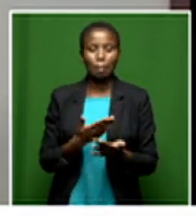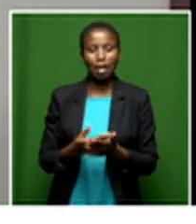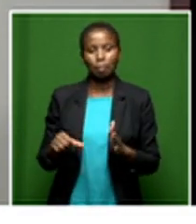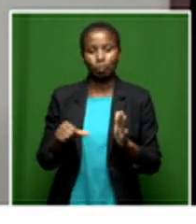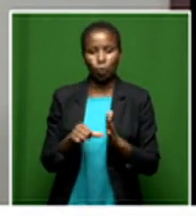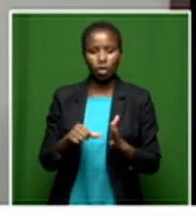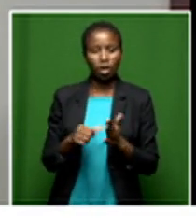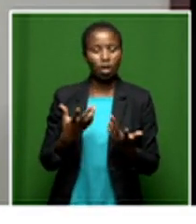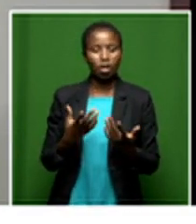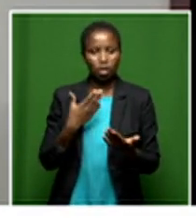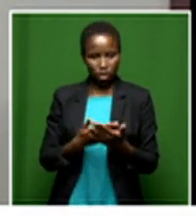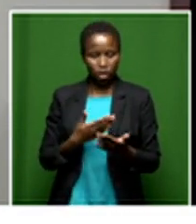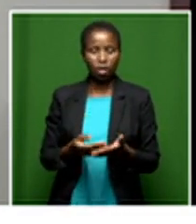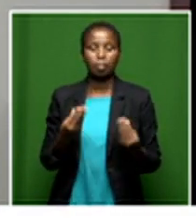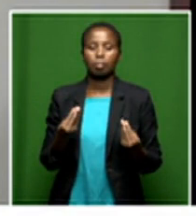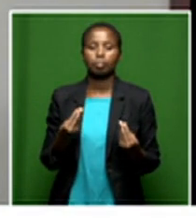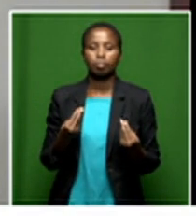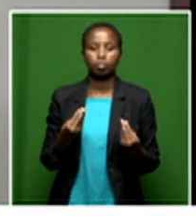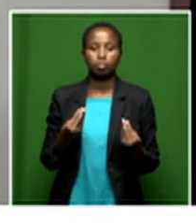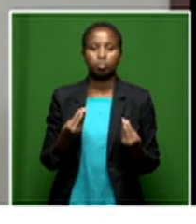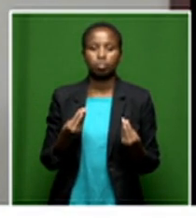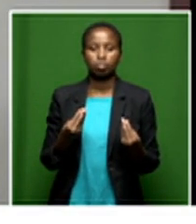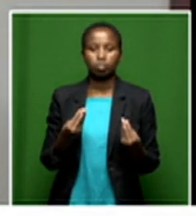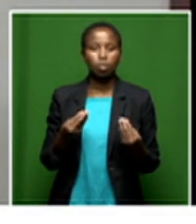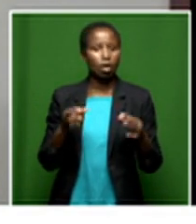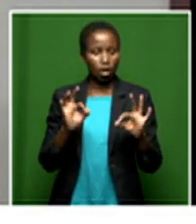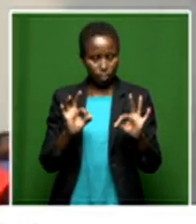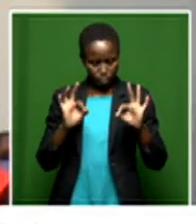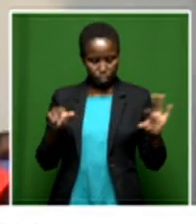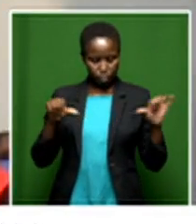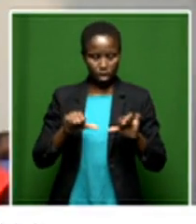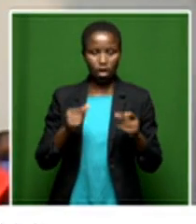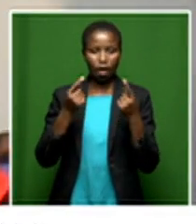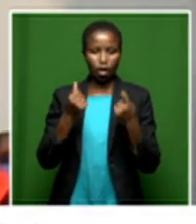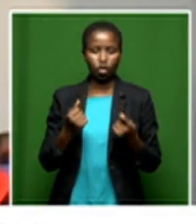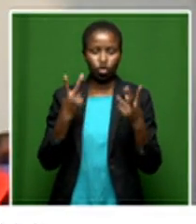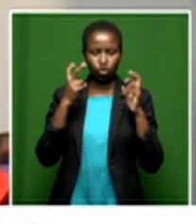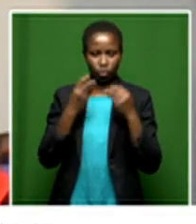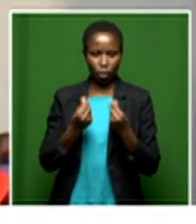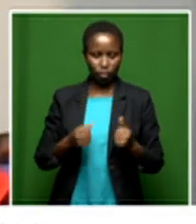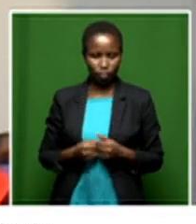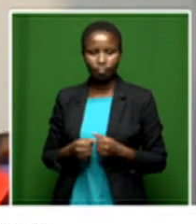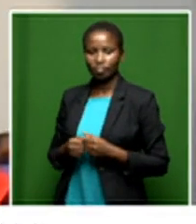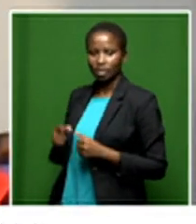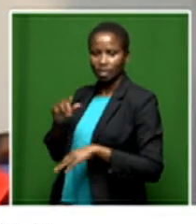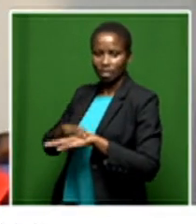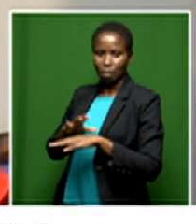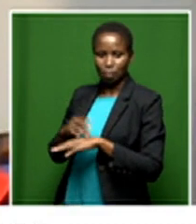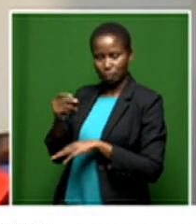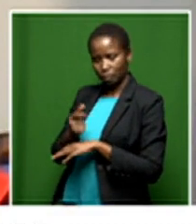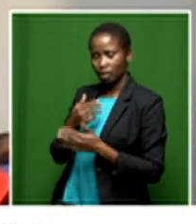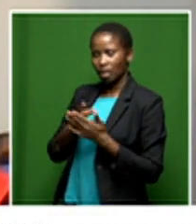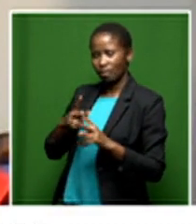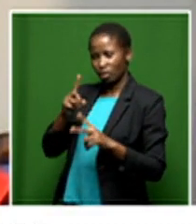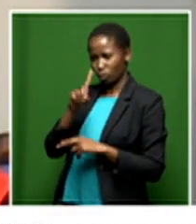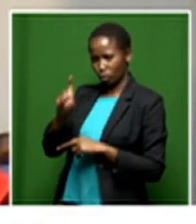to actually, we can also become viable financially. So we're out of time. Just a final question with regard to